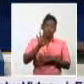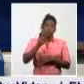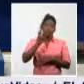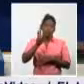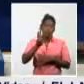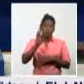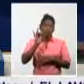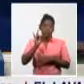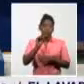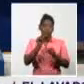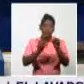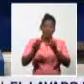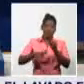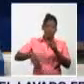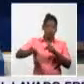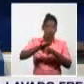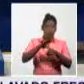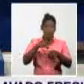100,000 inhabitants.